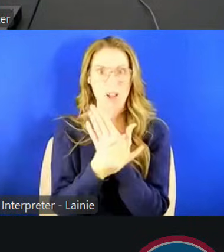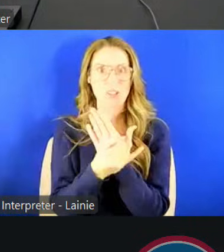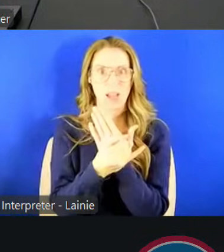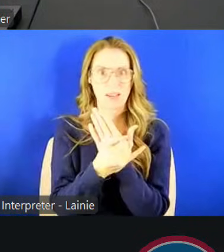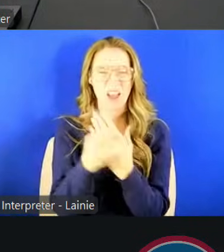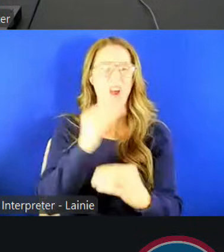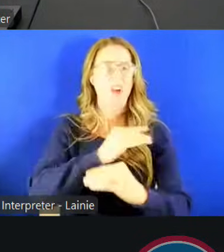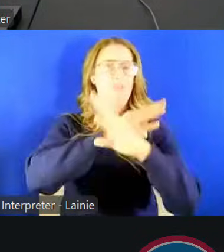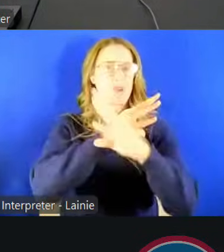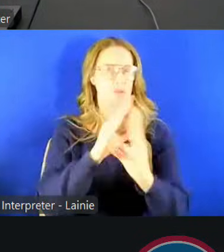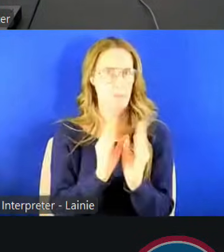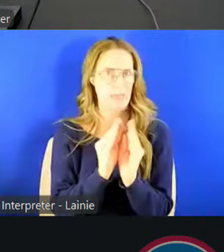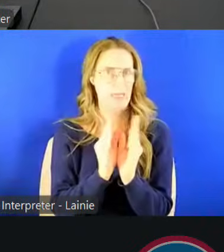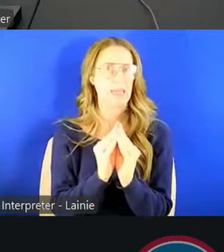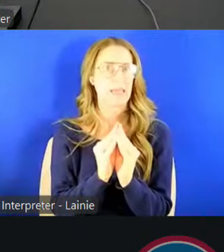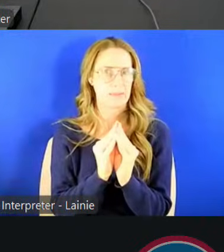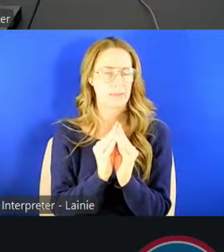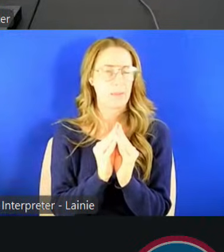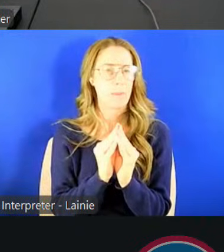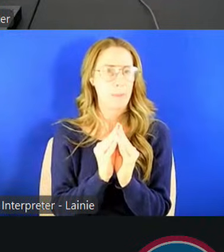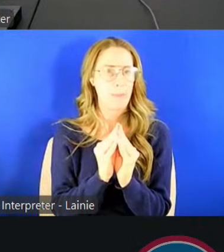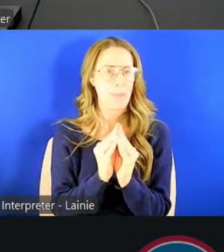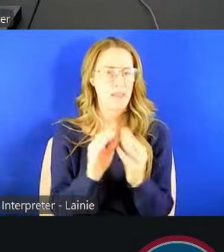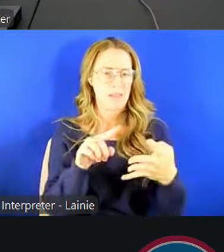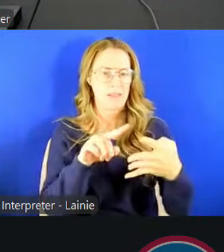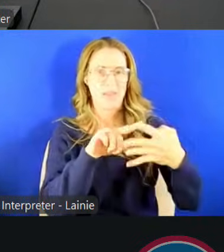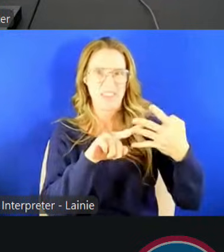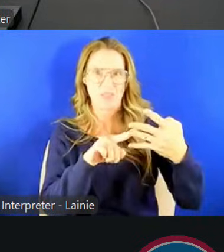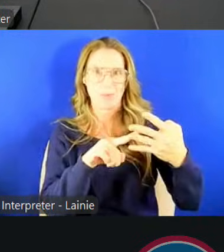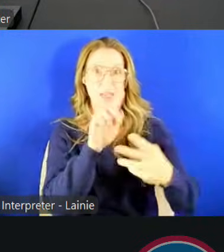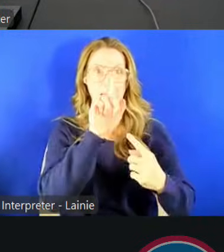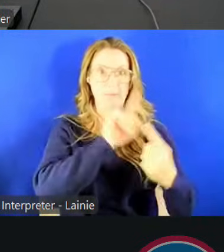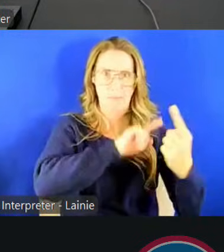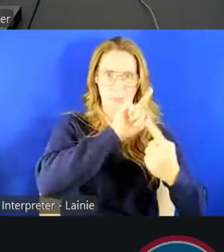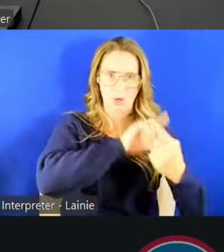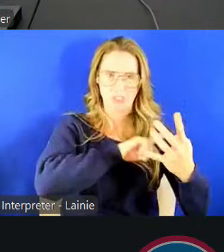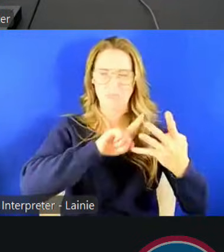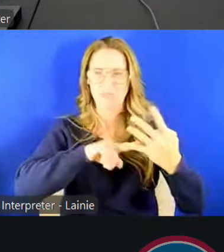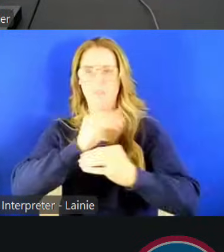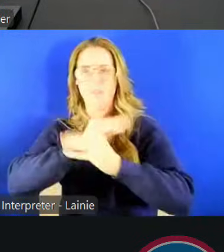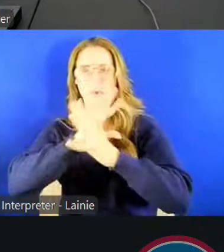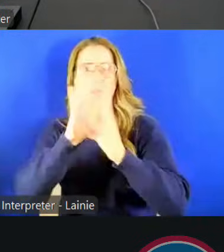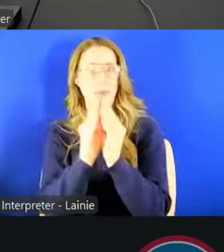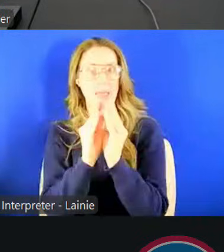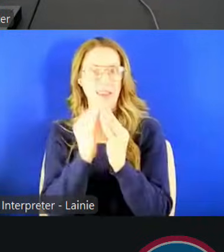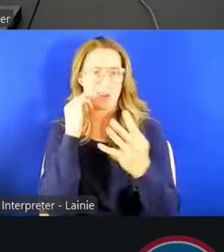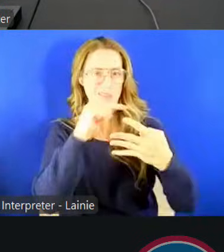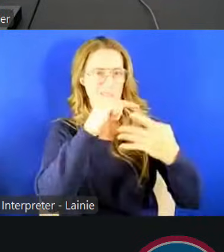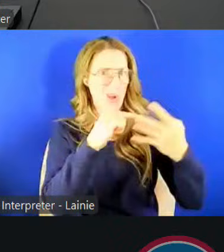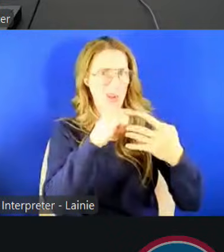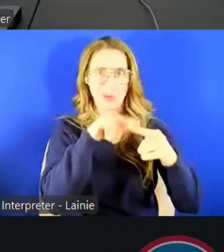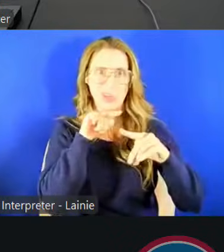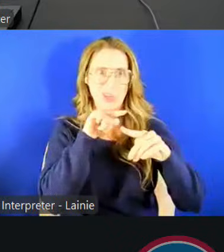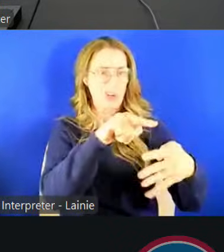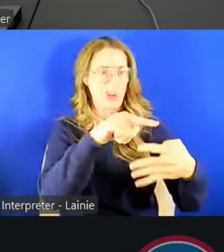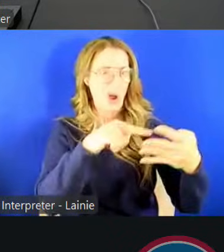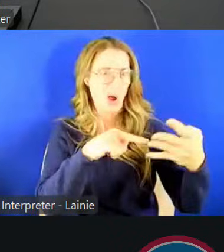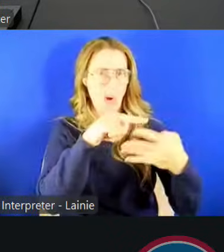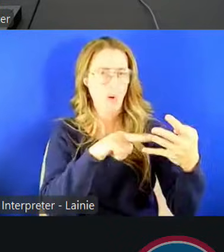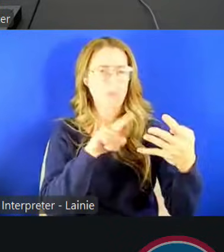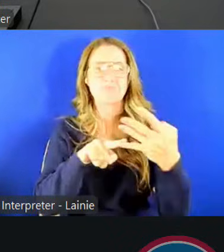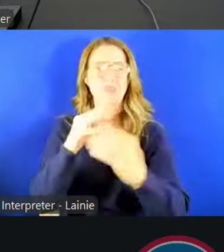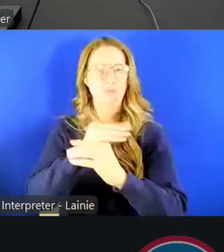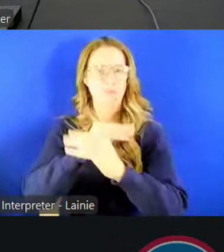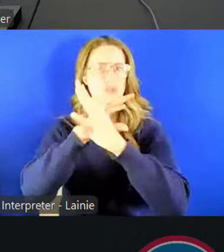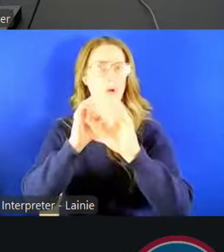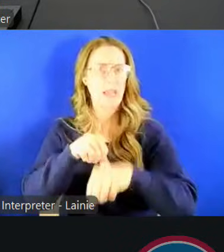virtual meeting. The other ones were in person. So anybody that was unable to attend the virtual or the in-person